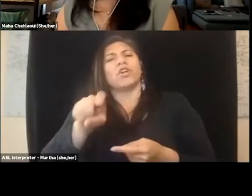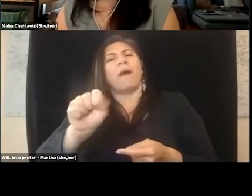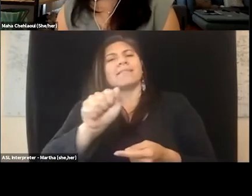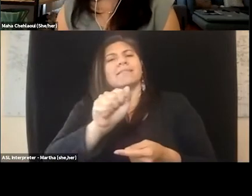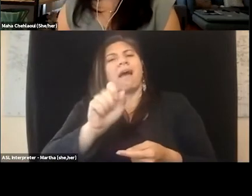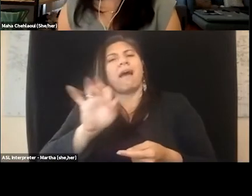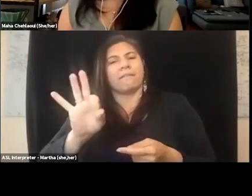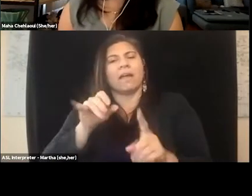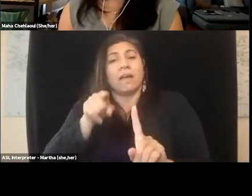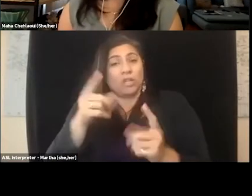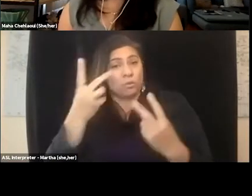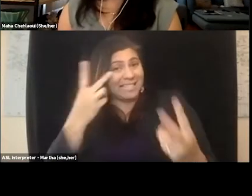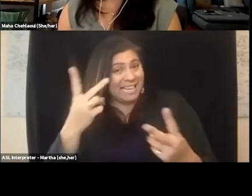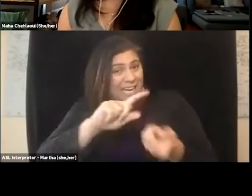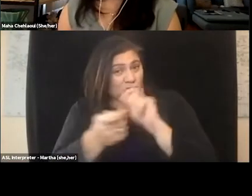helped?